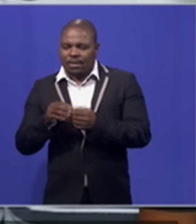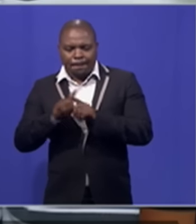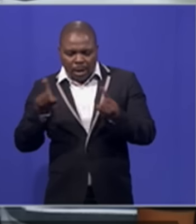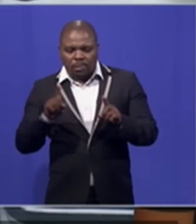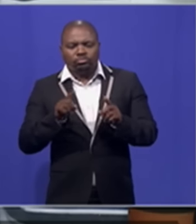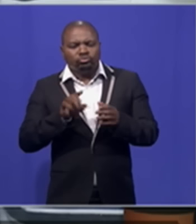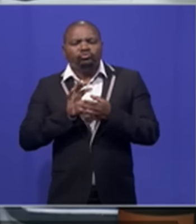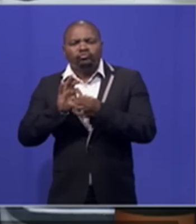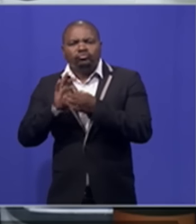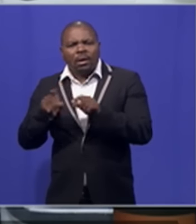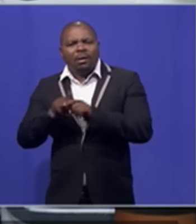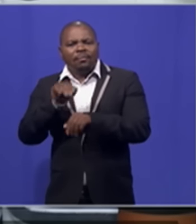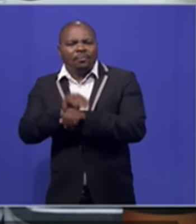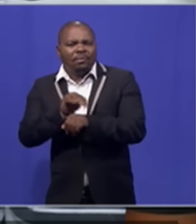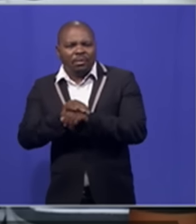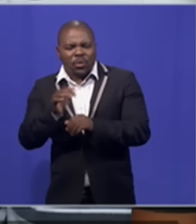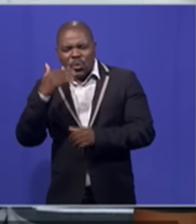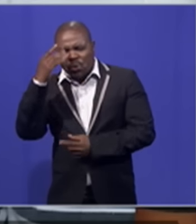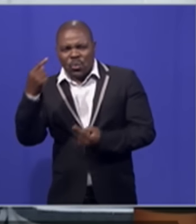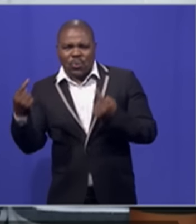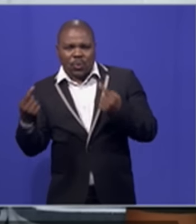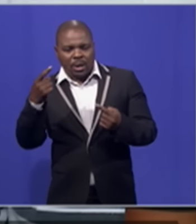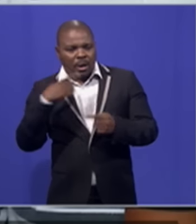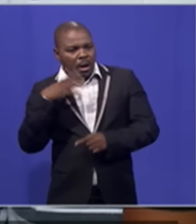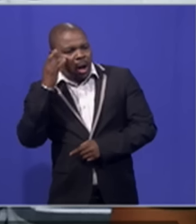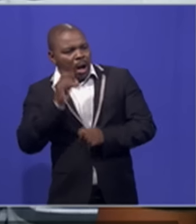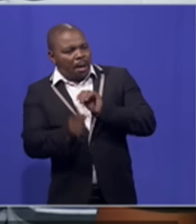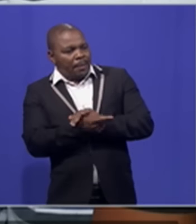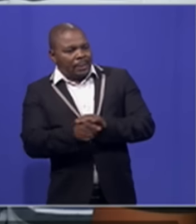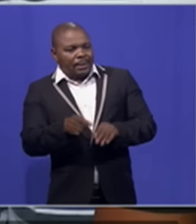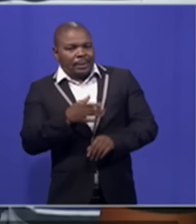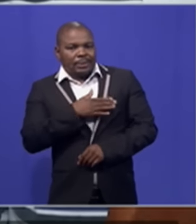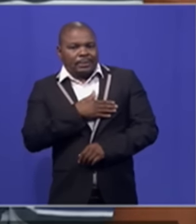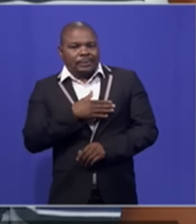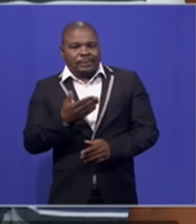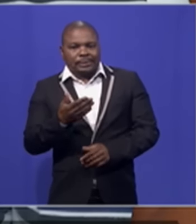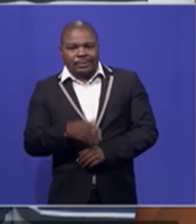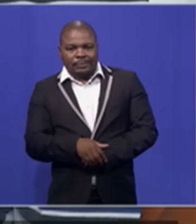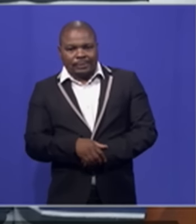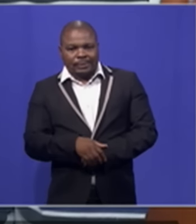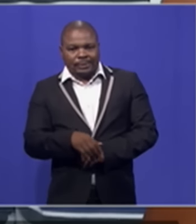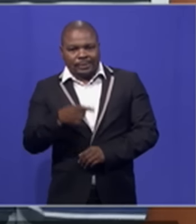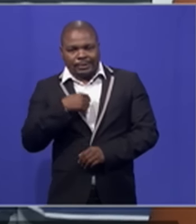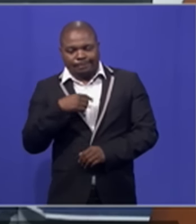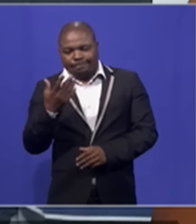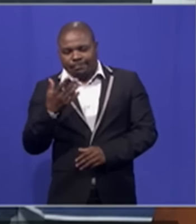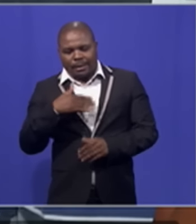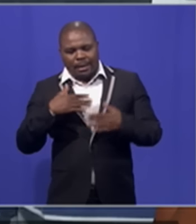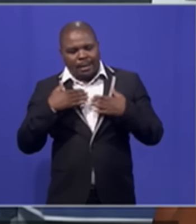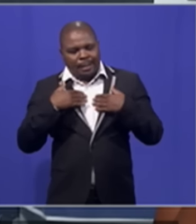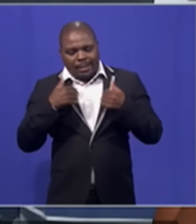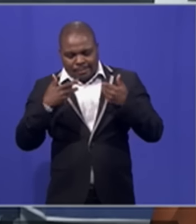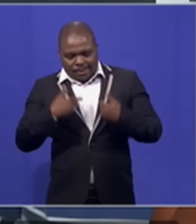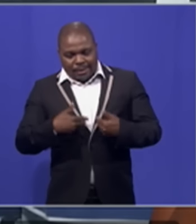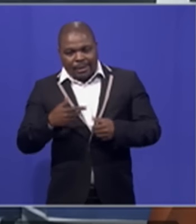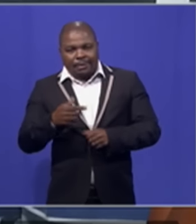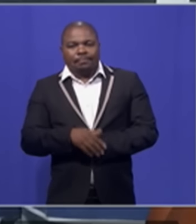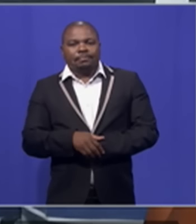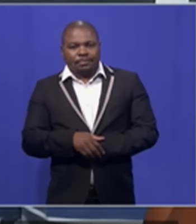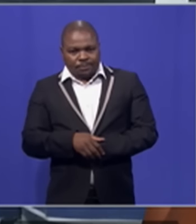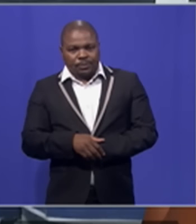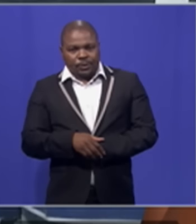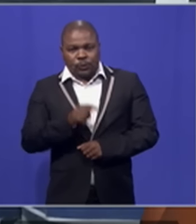relationship eo ka ofela re tsebana so ho utlwa taba tsena nna se ke qeta ho tswa ke batla go fela ke le bo bophelo. I think the gift of